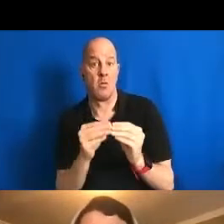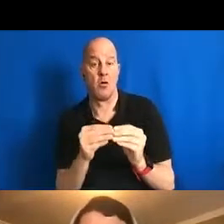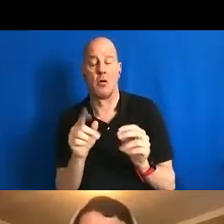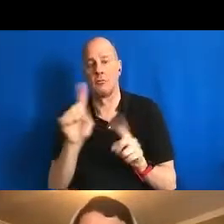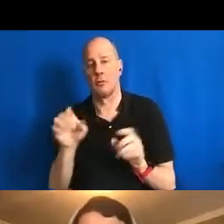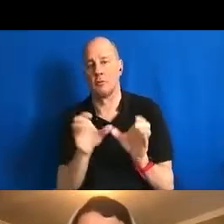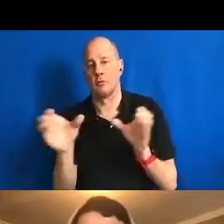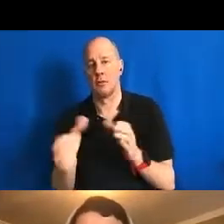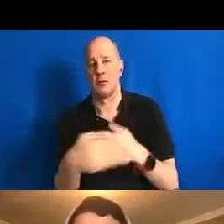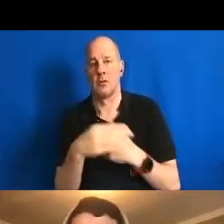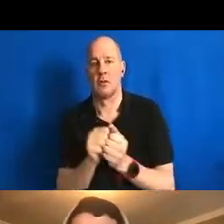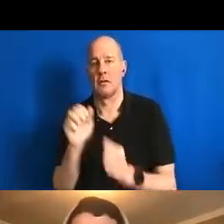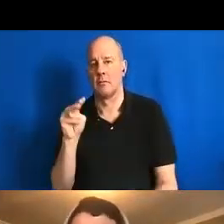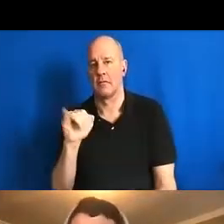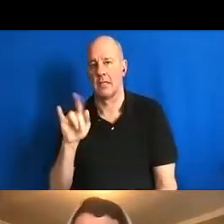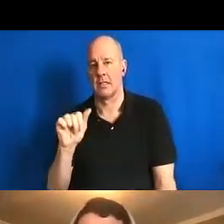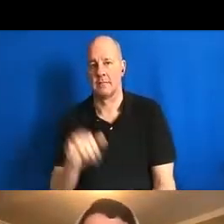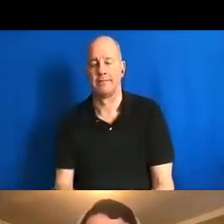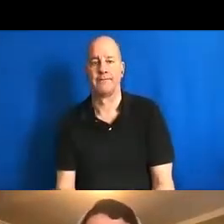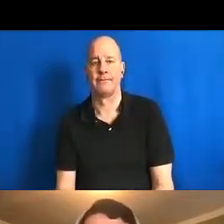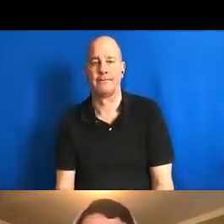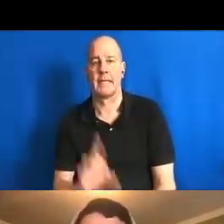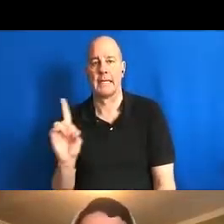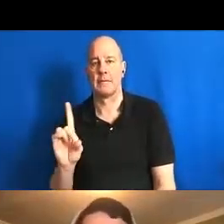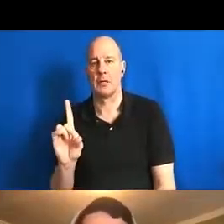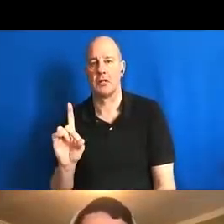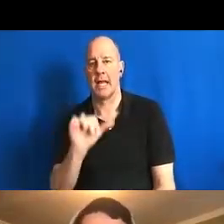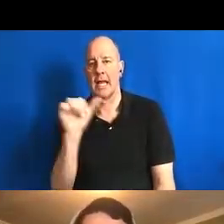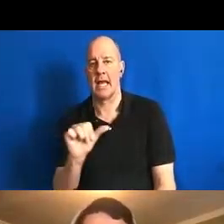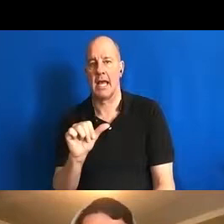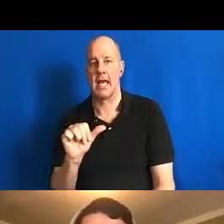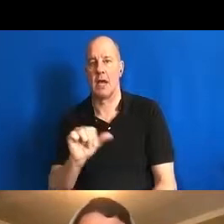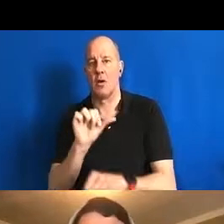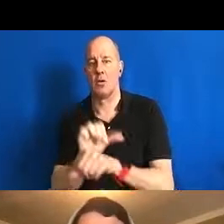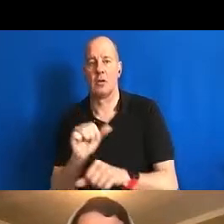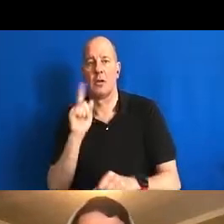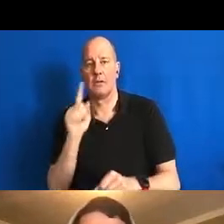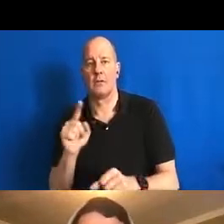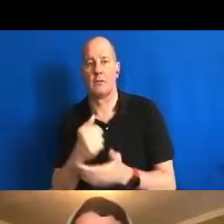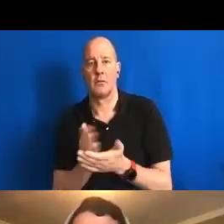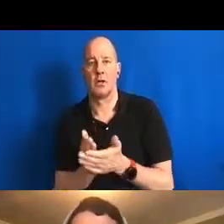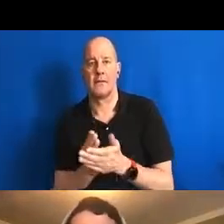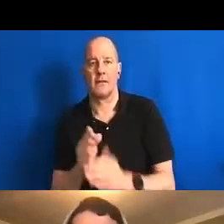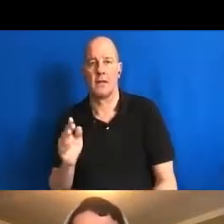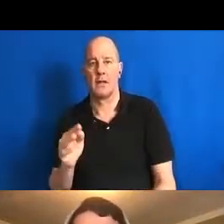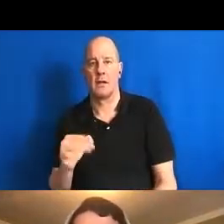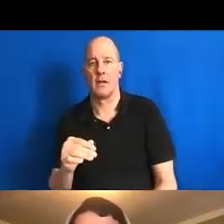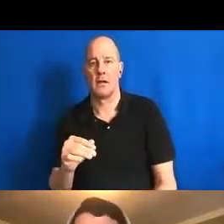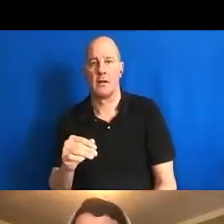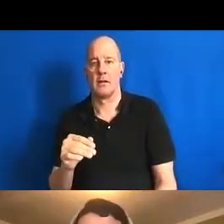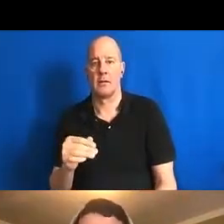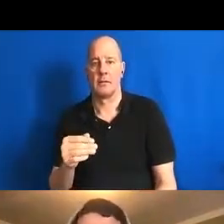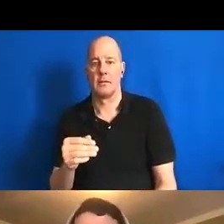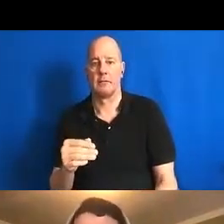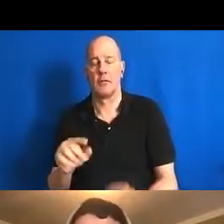Democracy at Work Institute is the nonprofit arm of the U.S. Federation of Worker Cooperatives. And